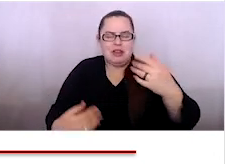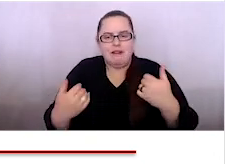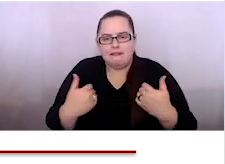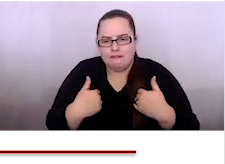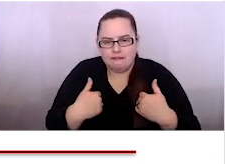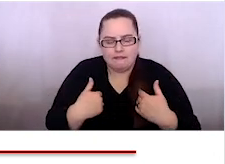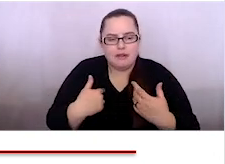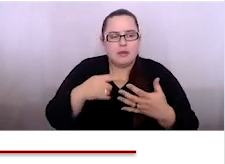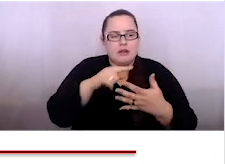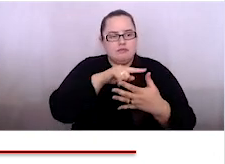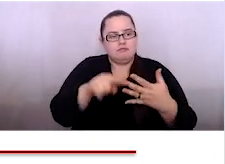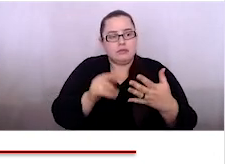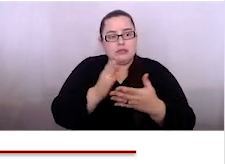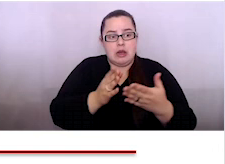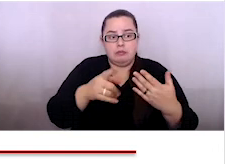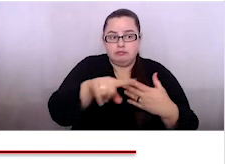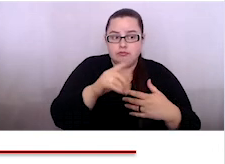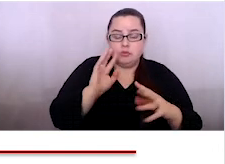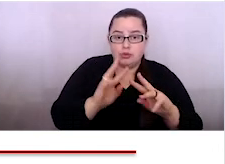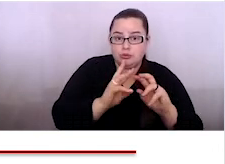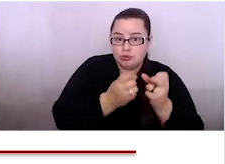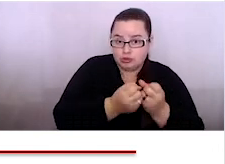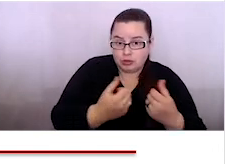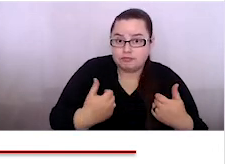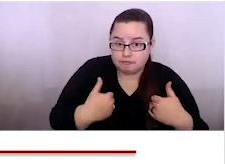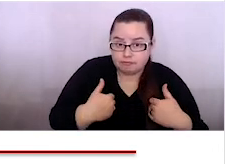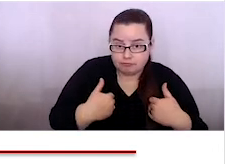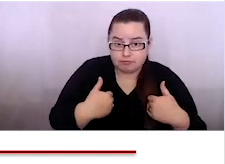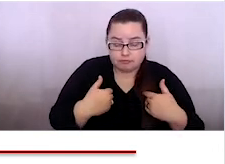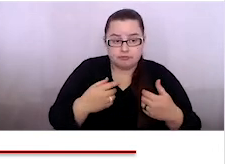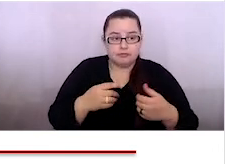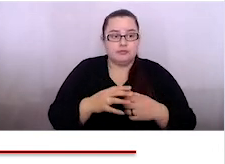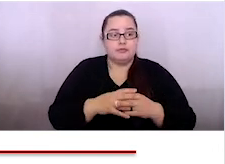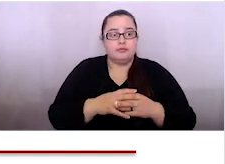of them are able to put on workshops. There's a